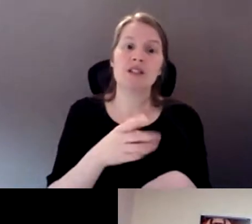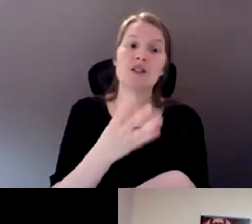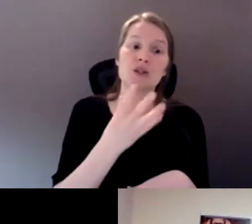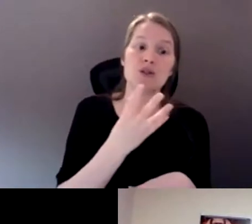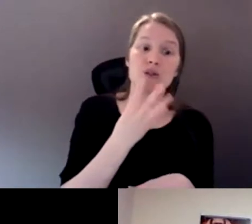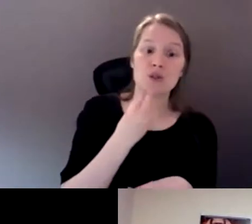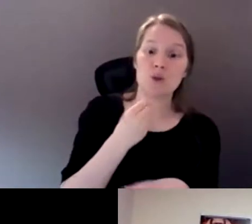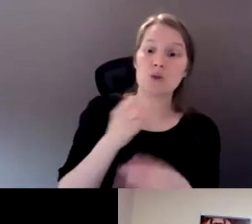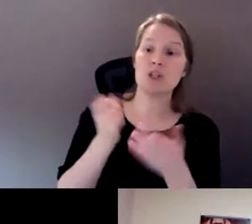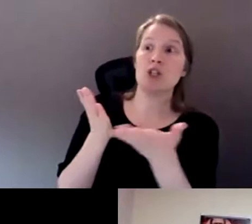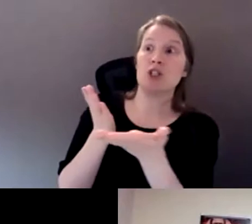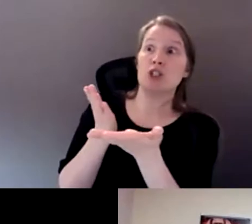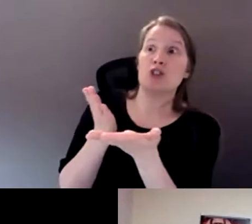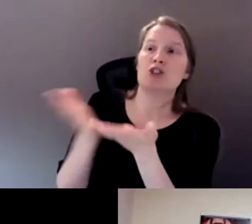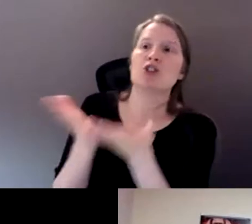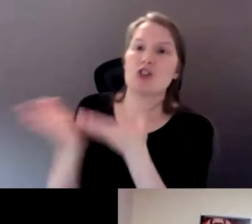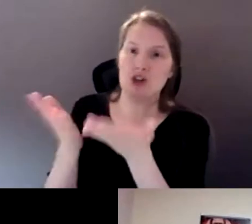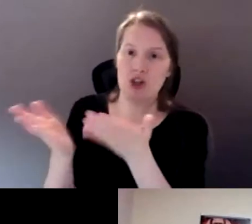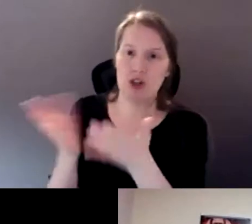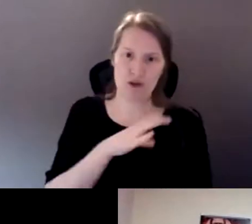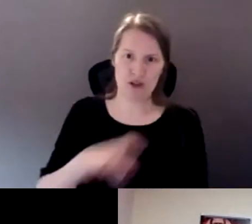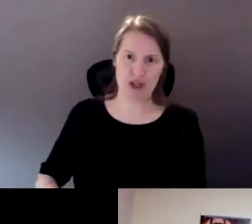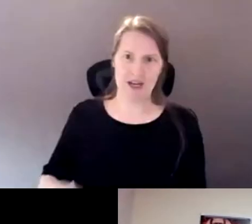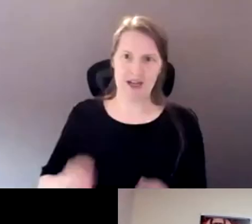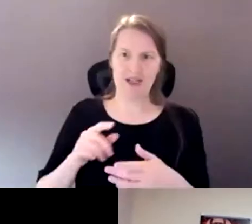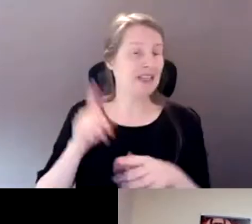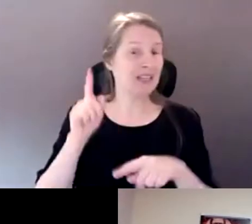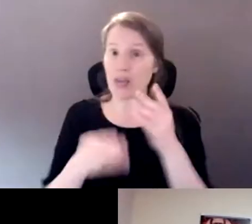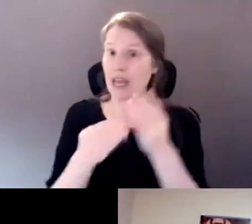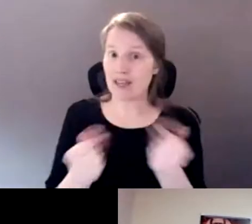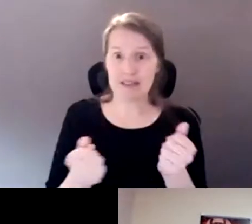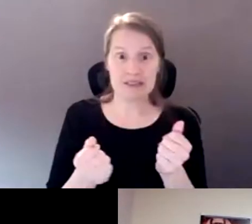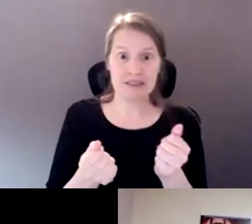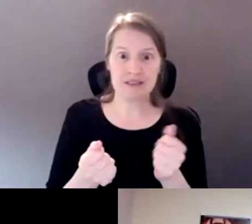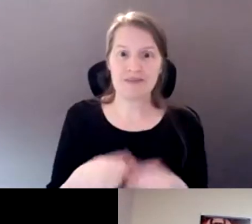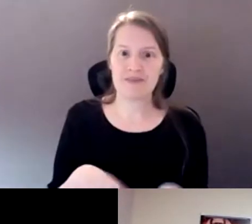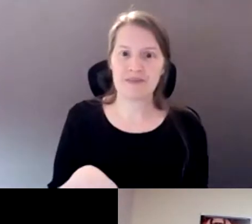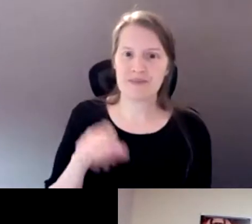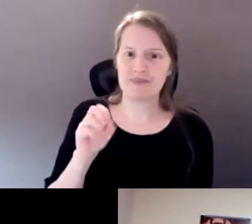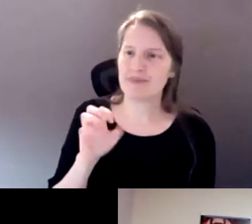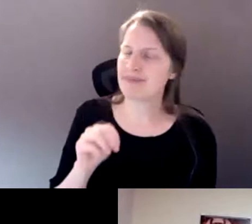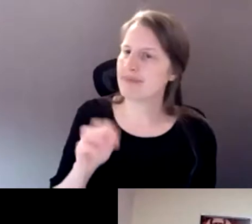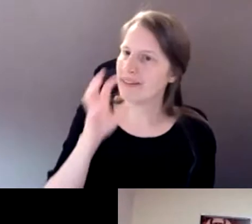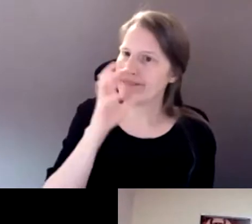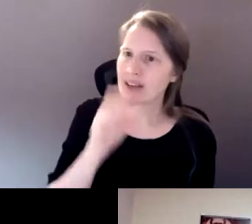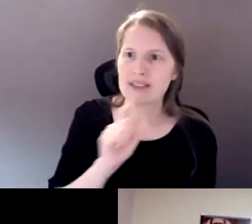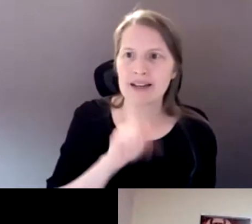Christian, slaves of Christianity, and therefore preserved. That's a really, really fascinating